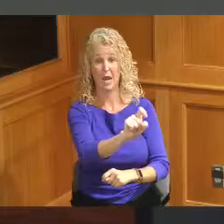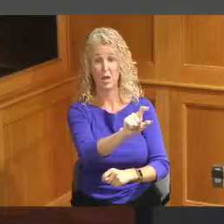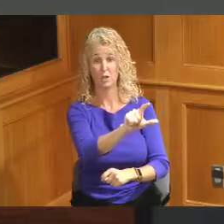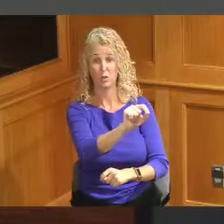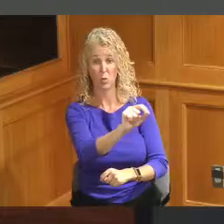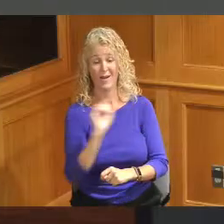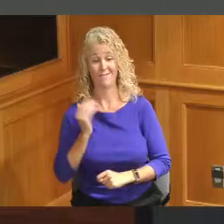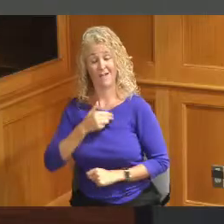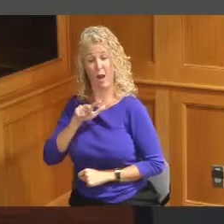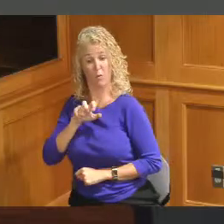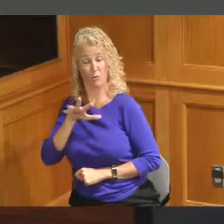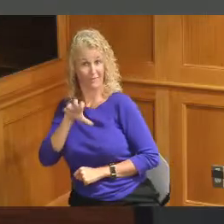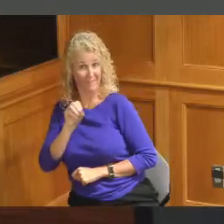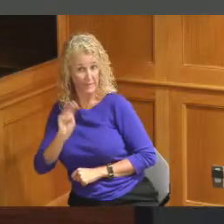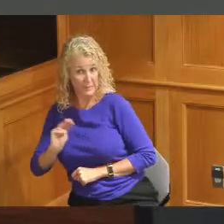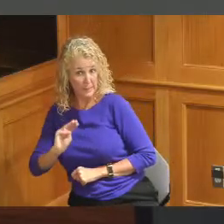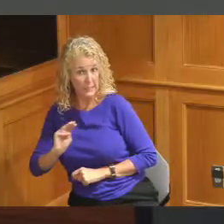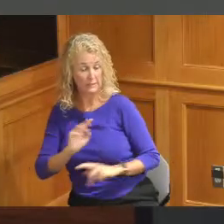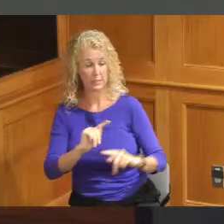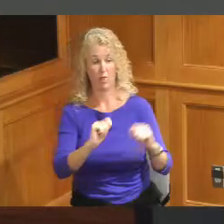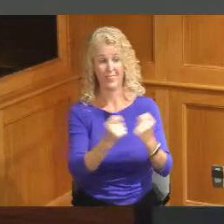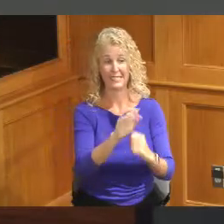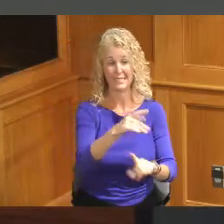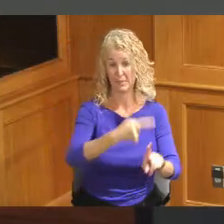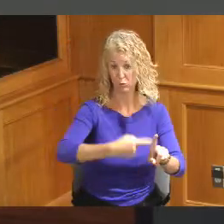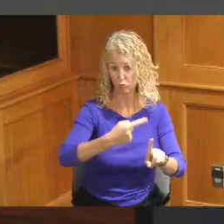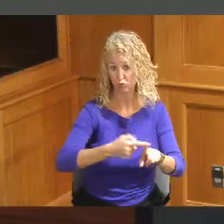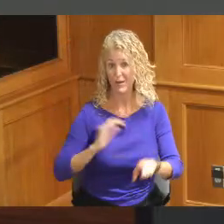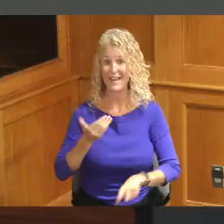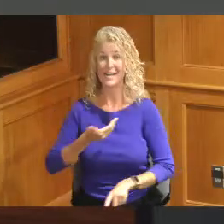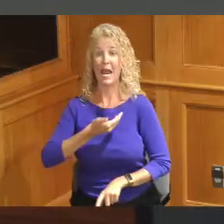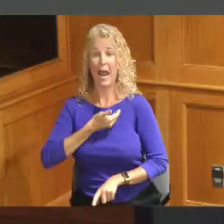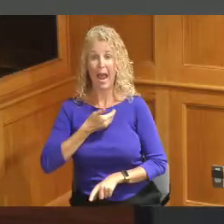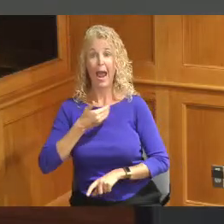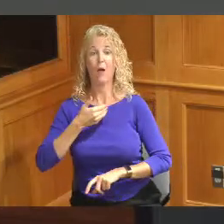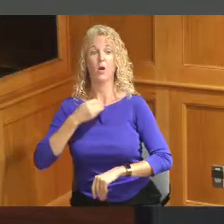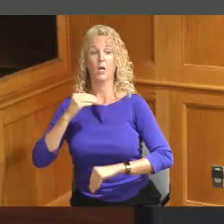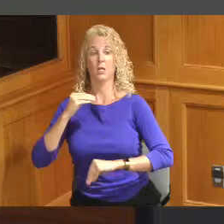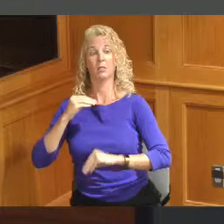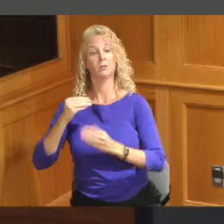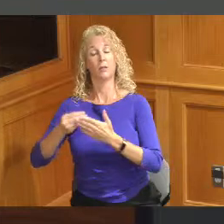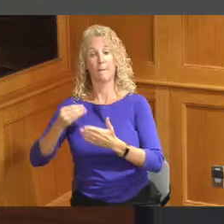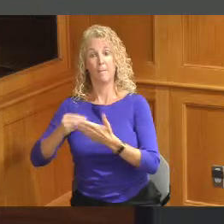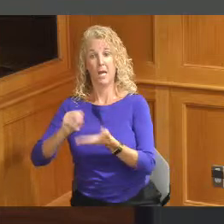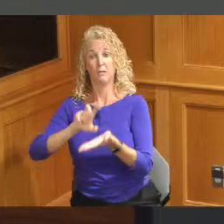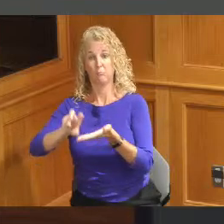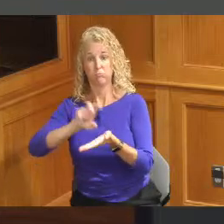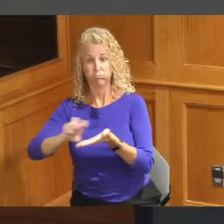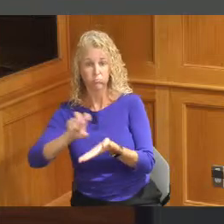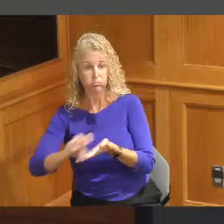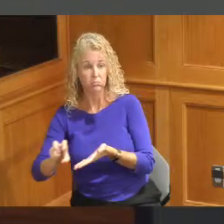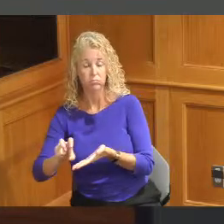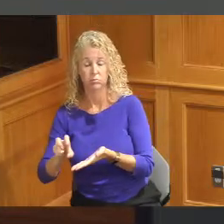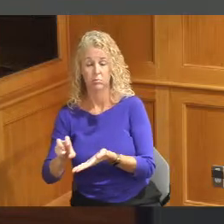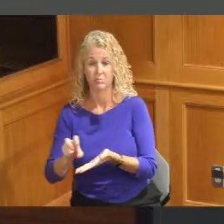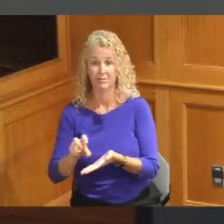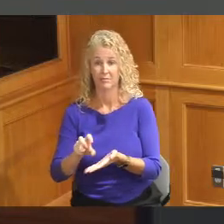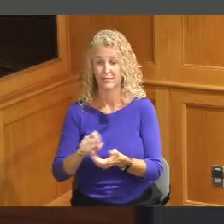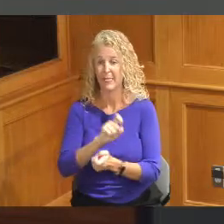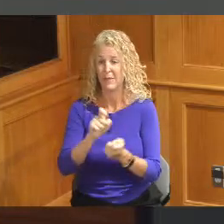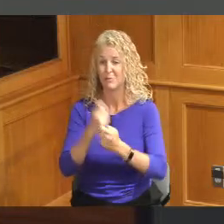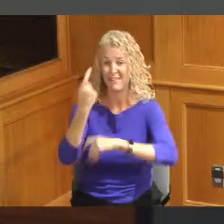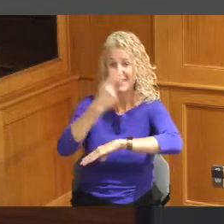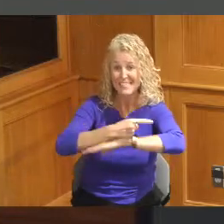350, the team's rent, the county's capital payments, the date by